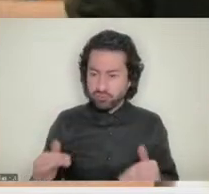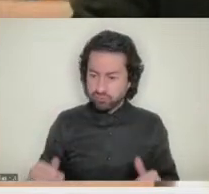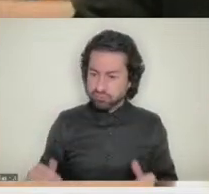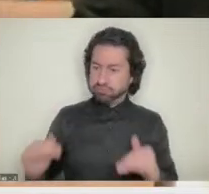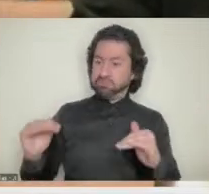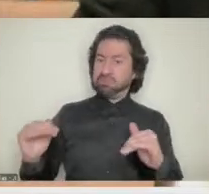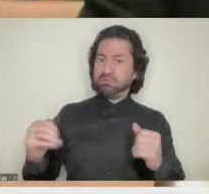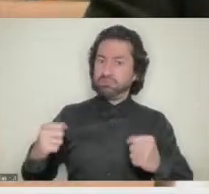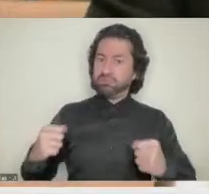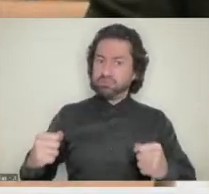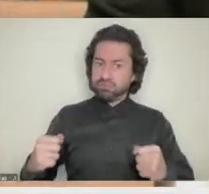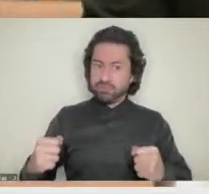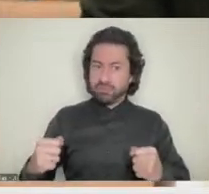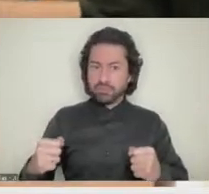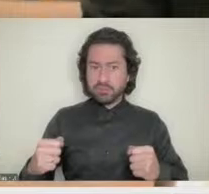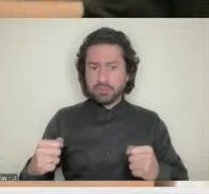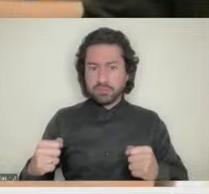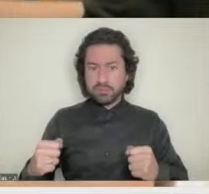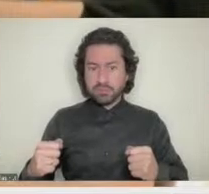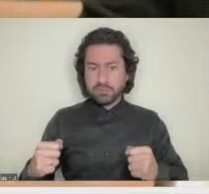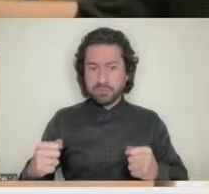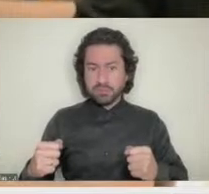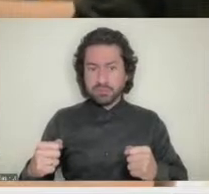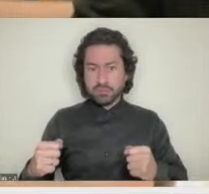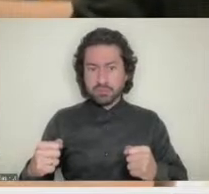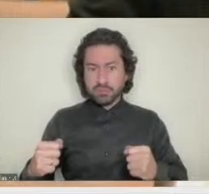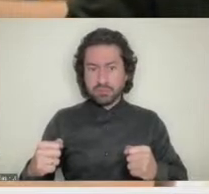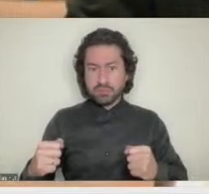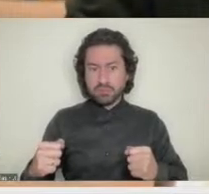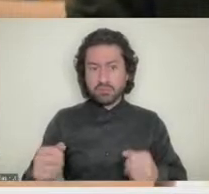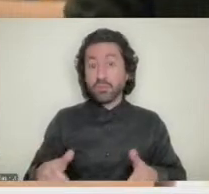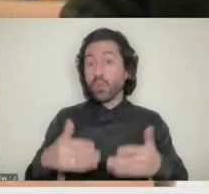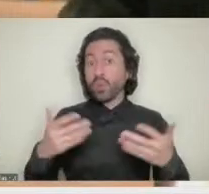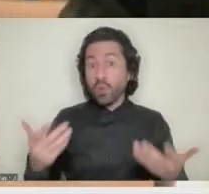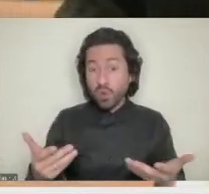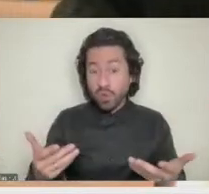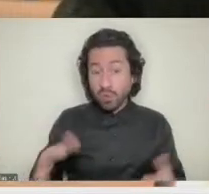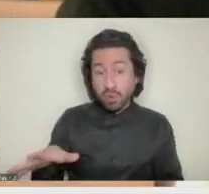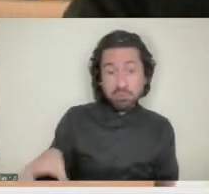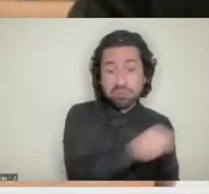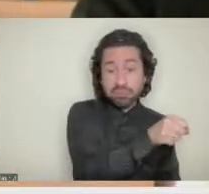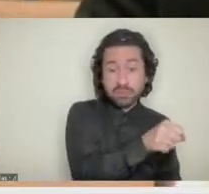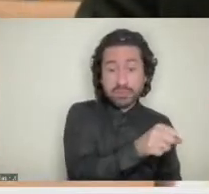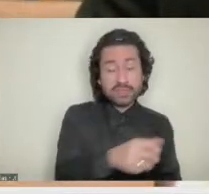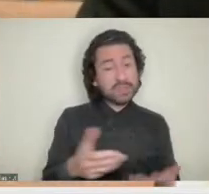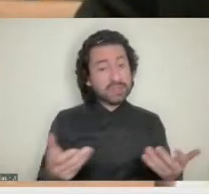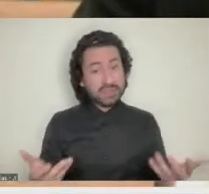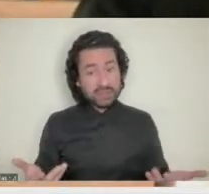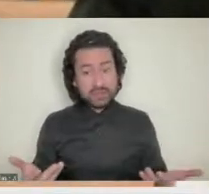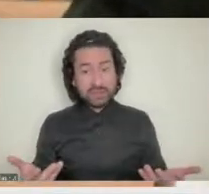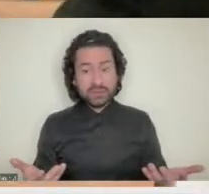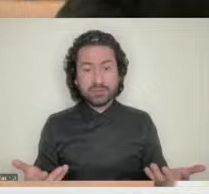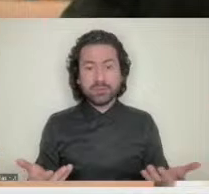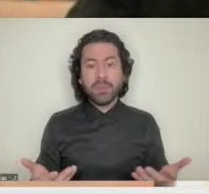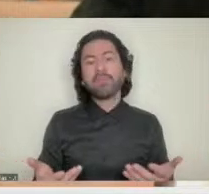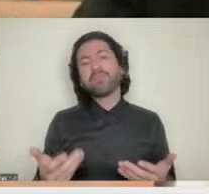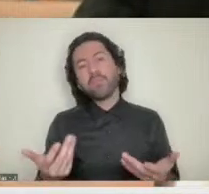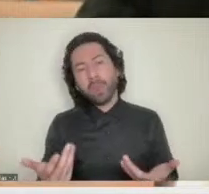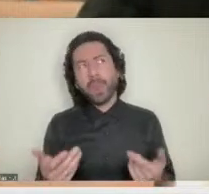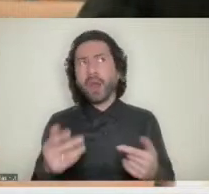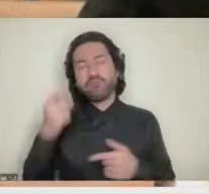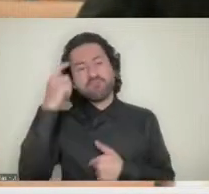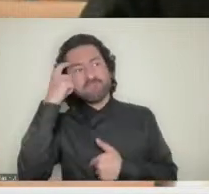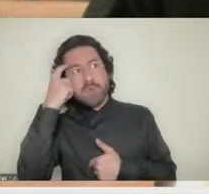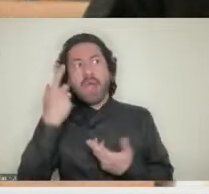them to become easy prey for criminal gangs. And therefore, one of